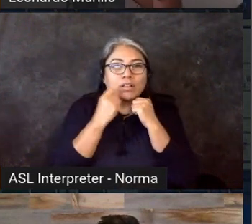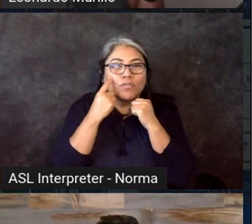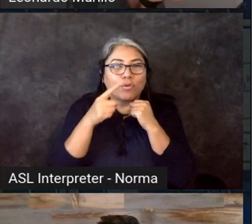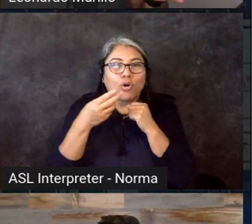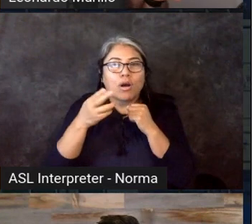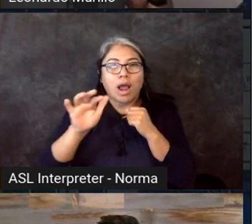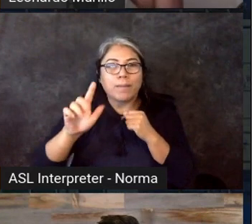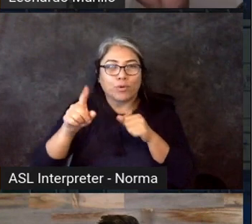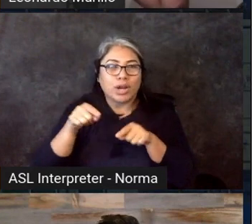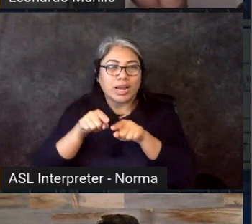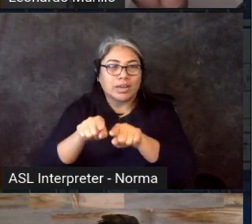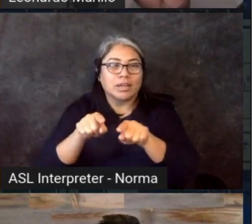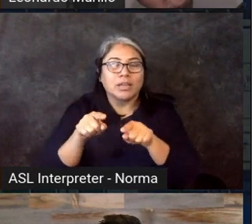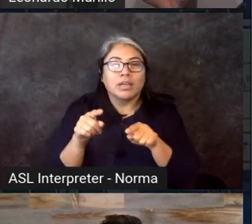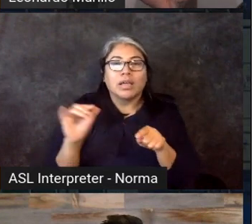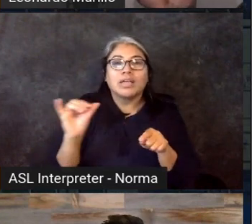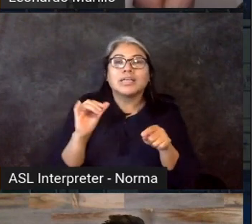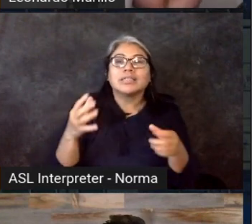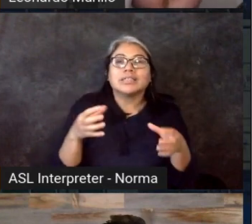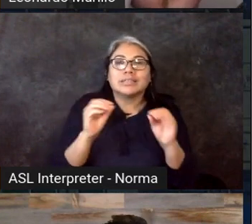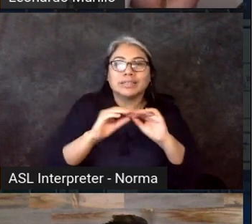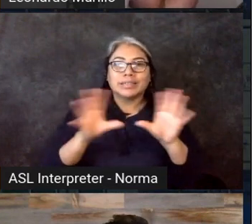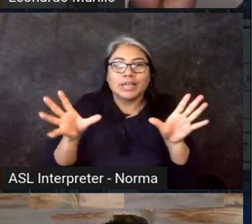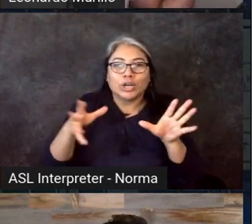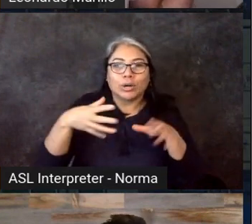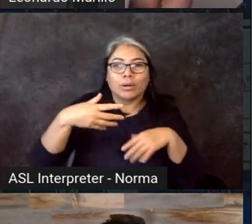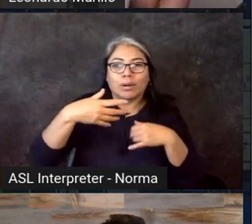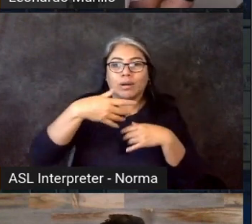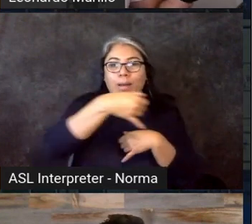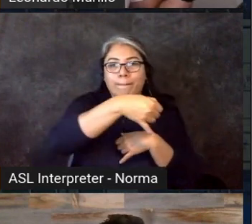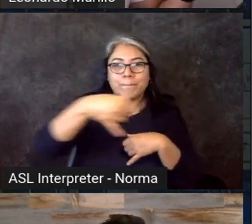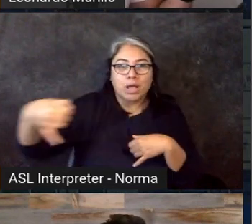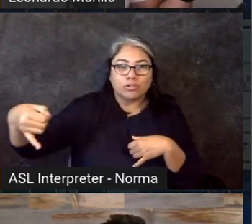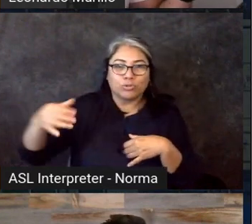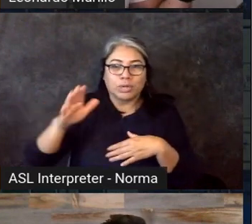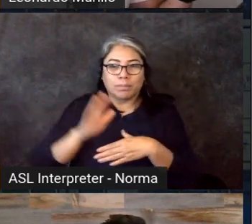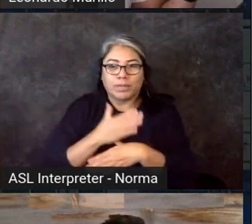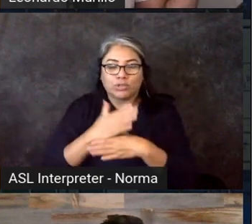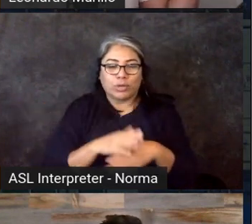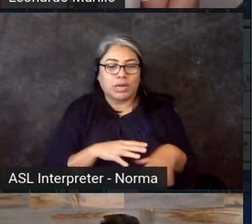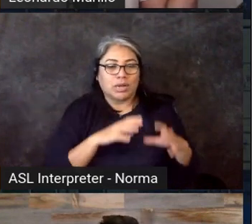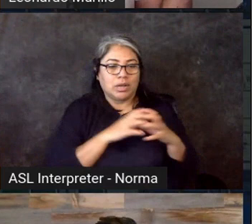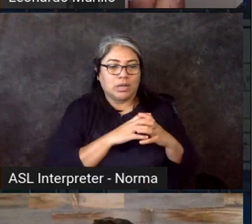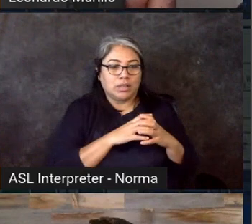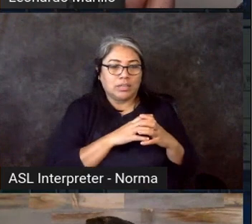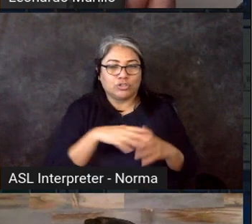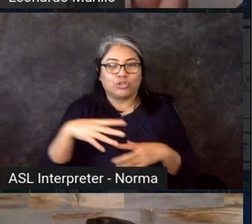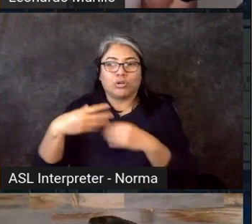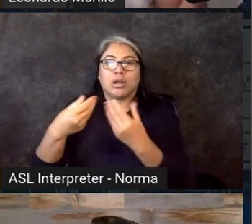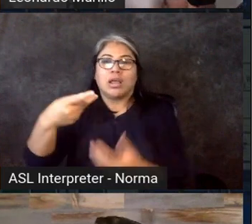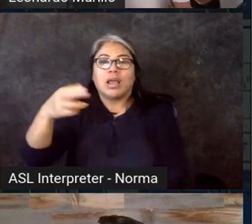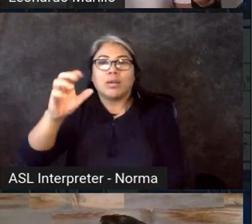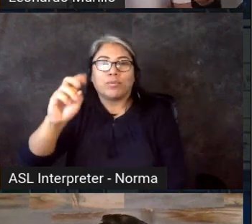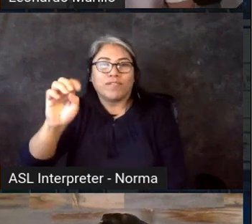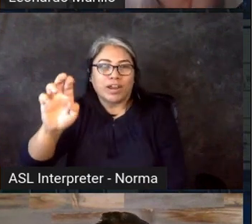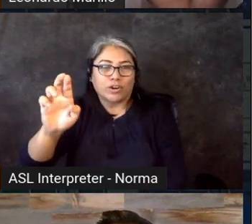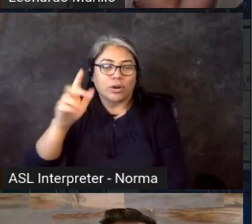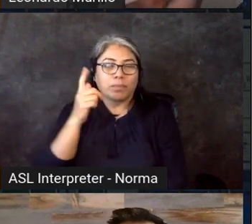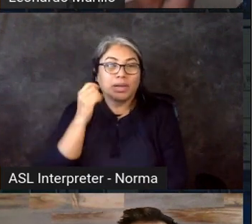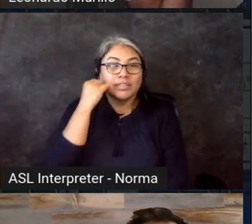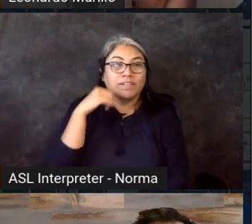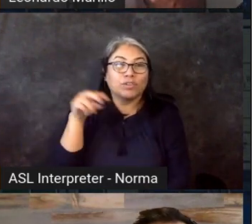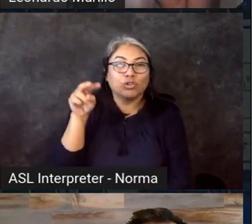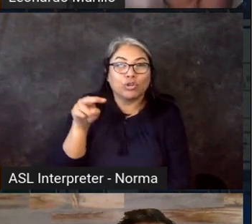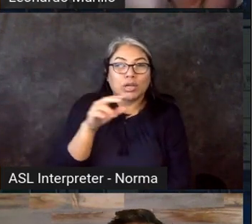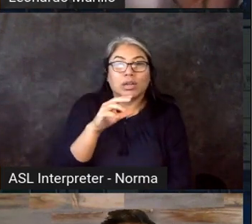clear boundary between cluster and provider, right? Because if you look at cluster API, and like you